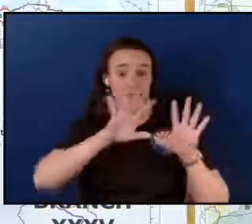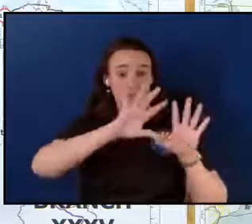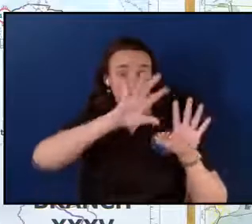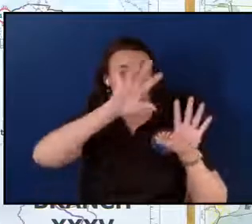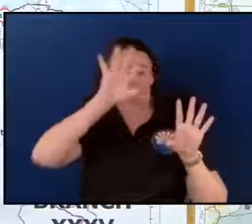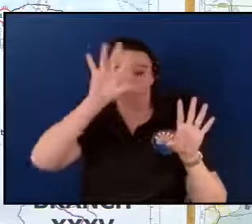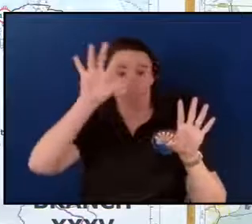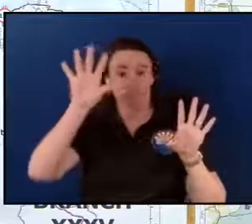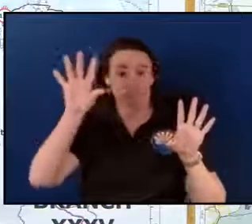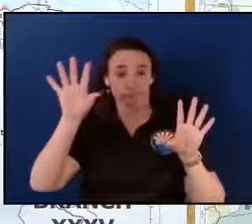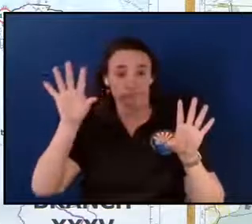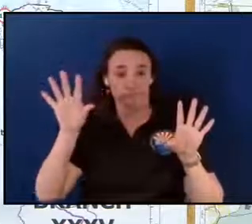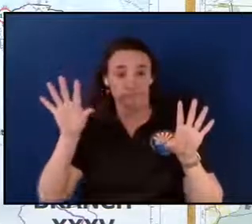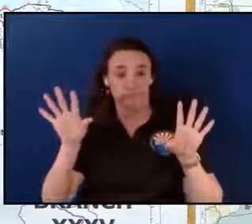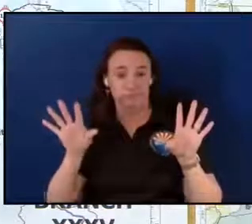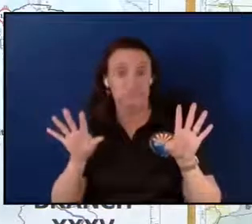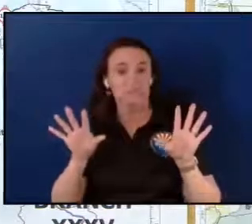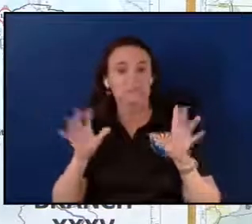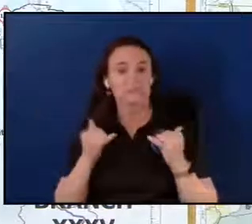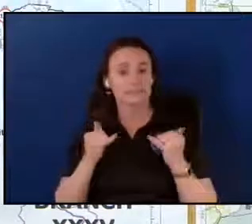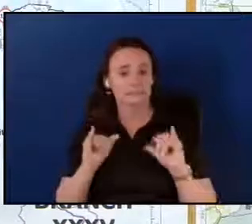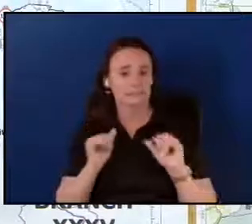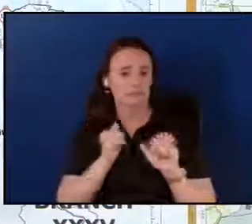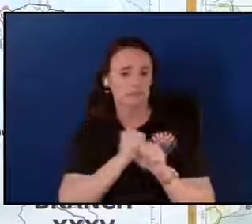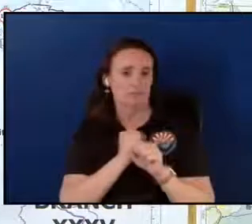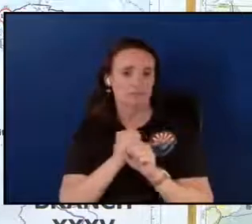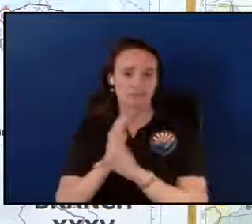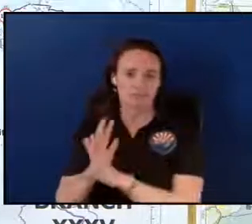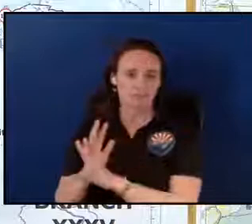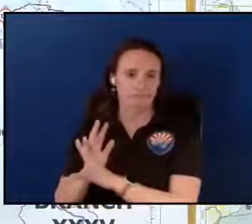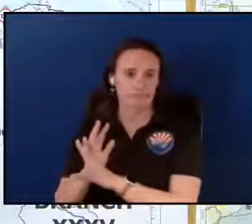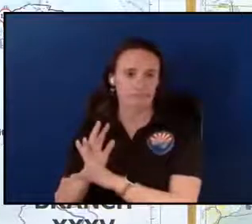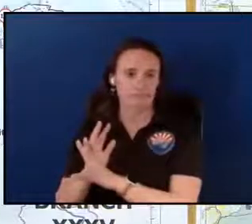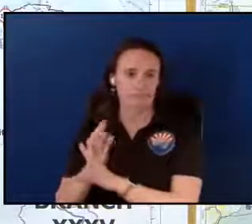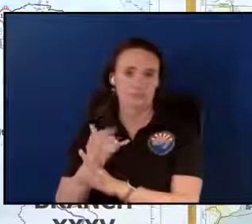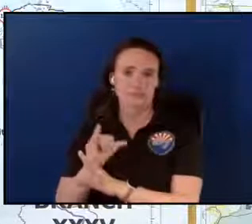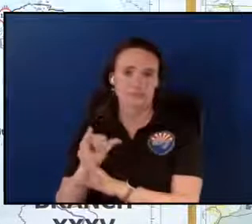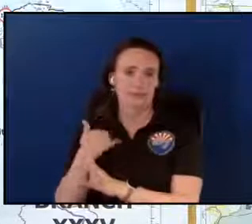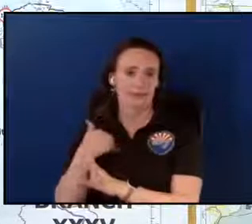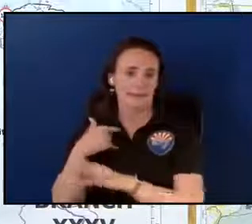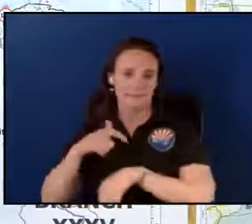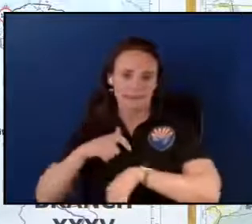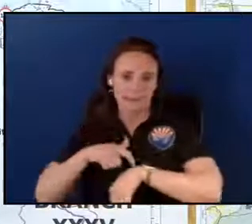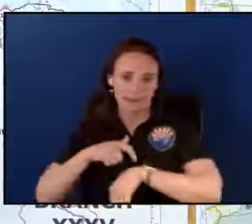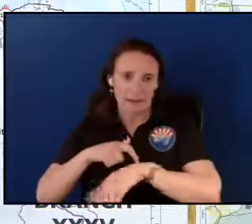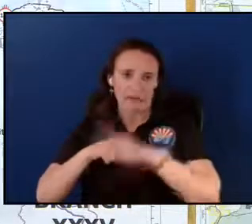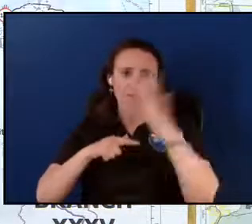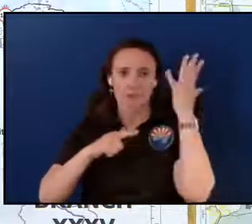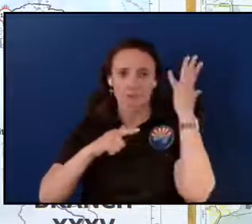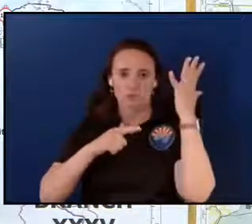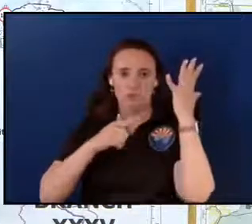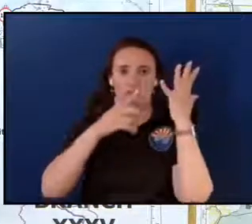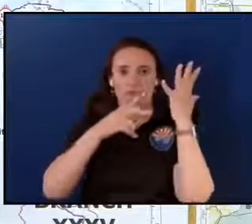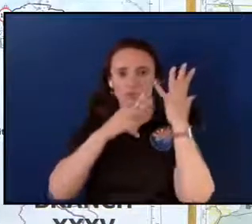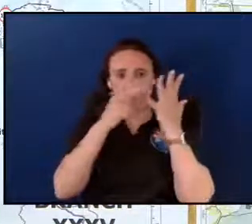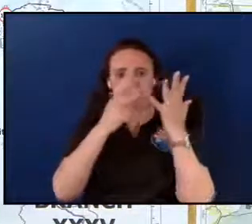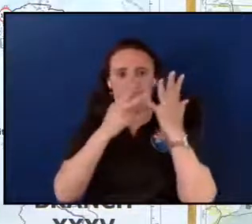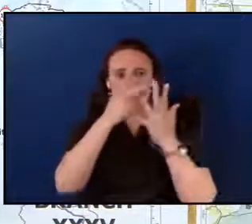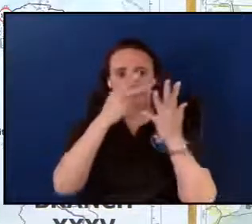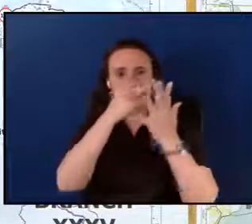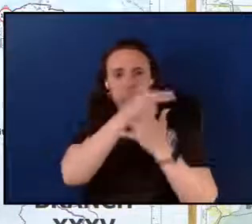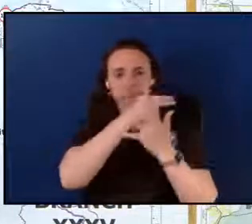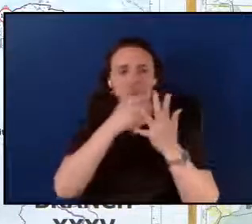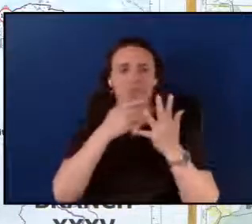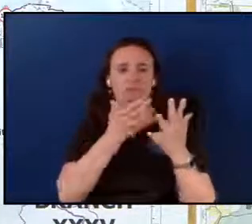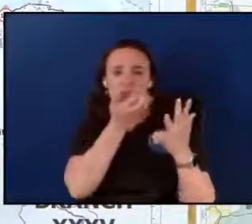that's gray is still preparedness. You still have time. Cut the limbs, cut the grass, haul debris away from your house, move